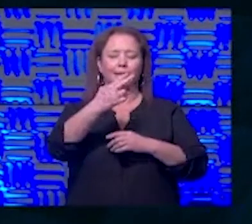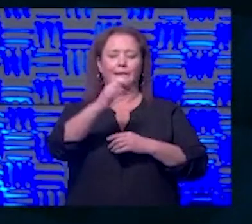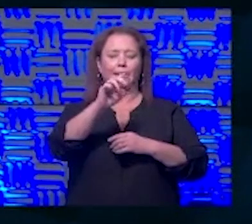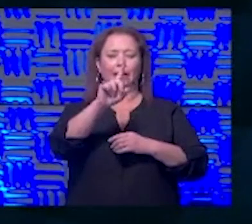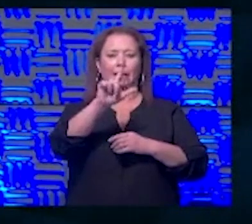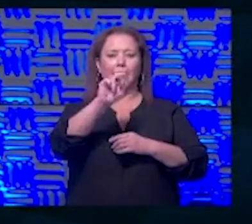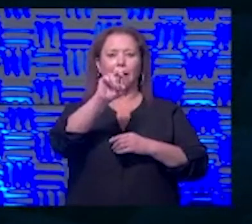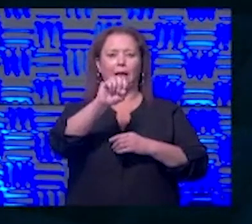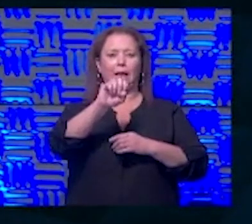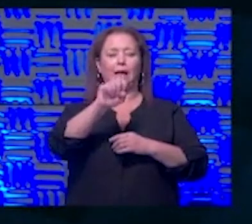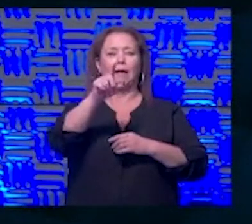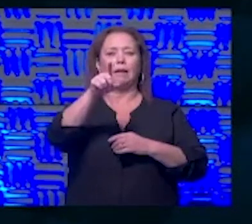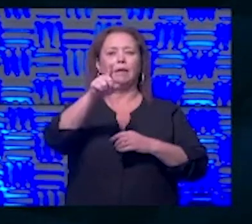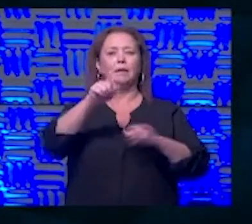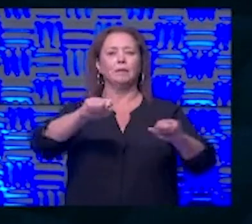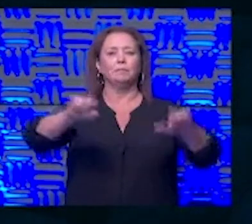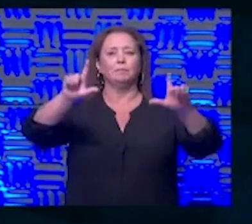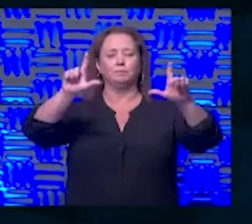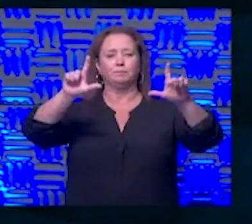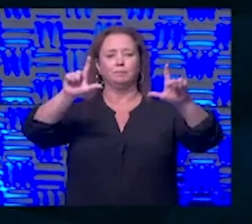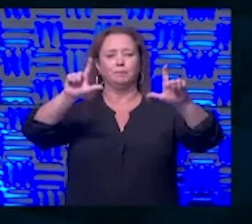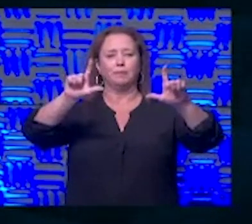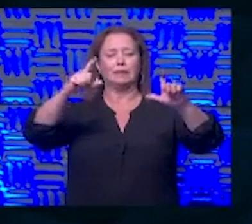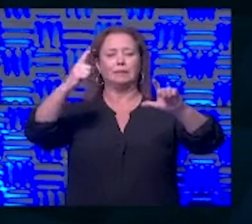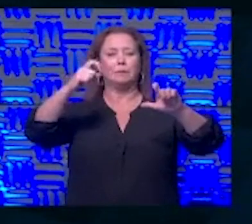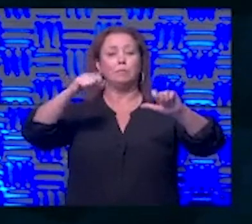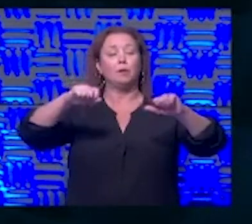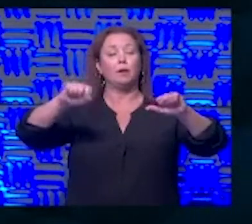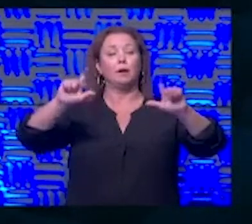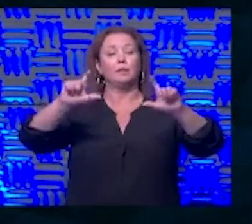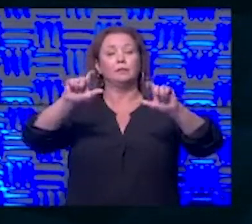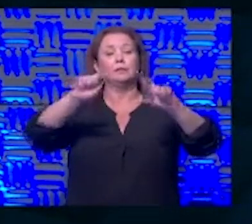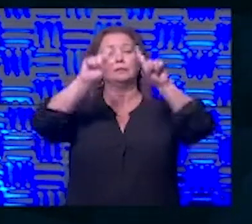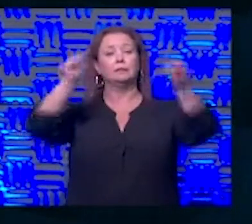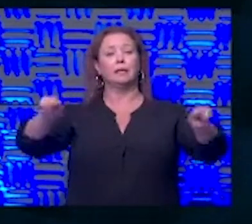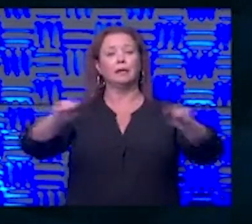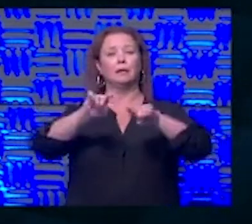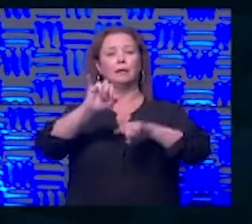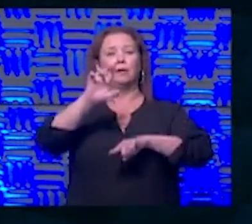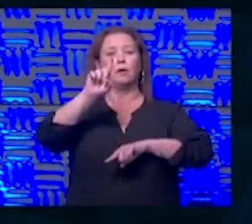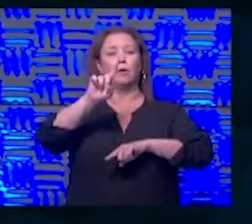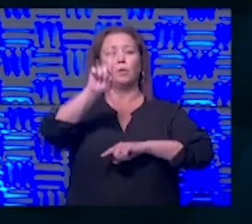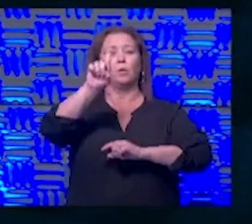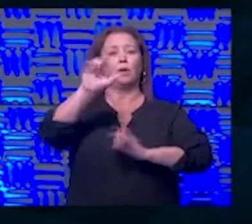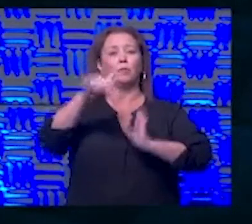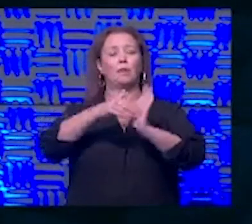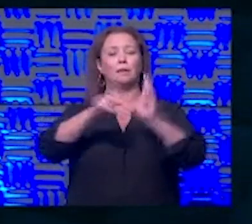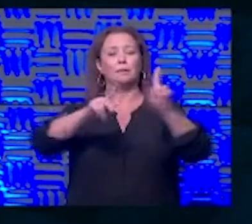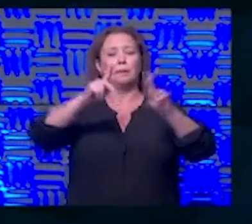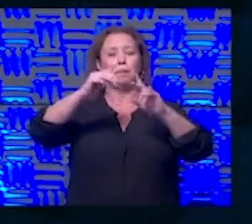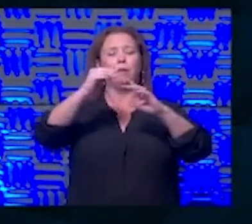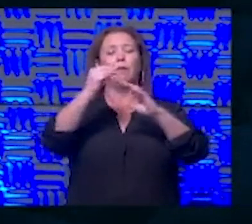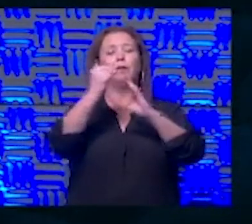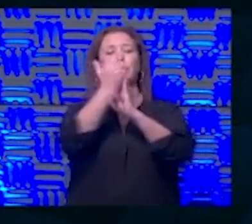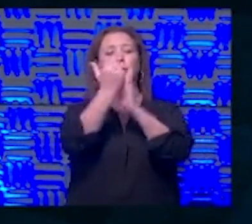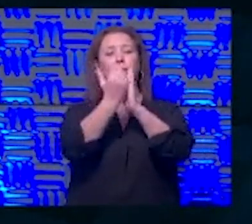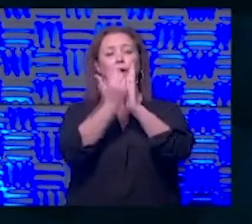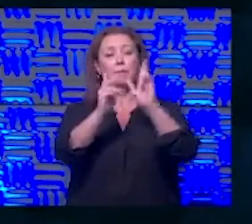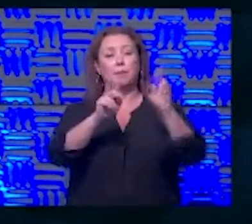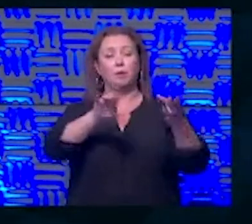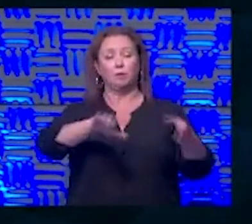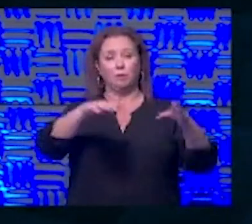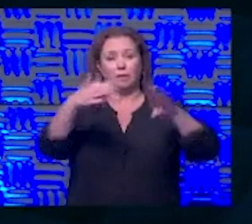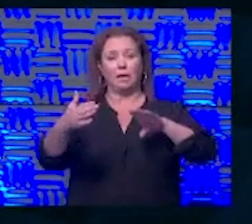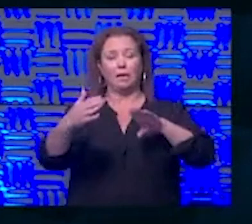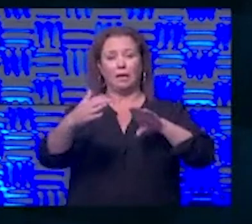and Paula put on some poster board and put it in their yard, and it was a list of the 100,000 people who had passed away. And I